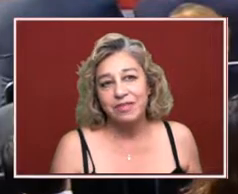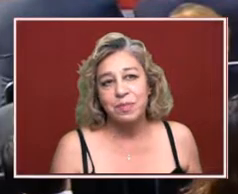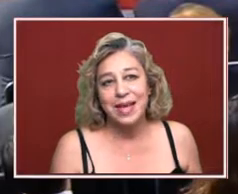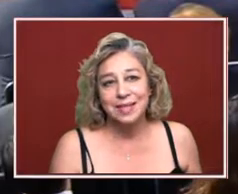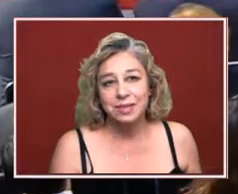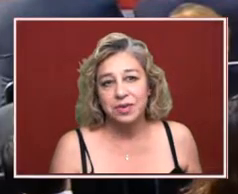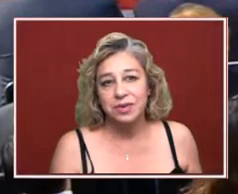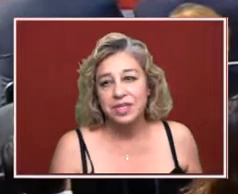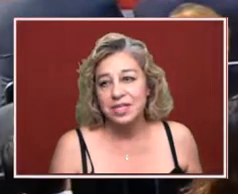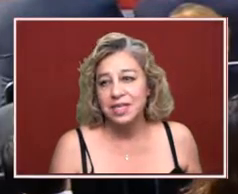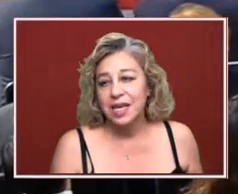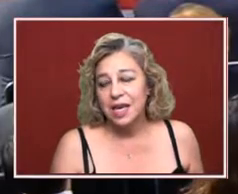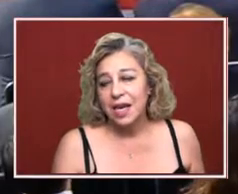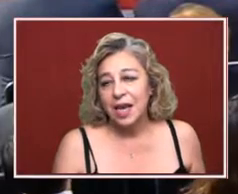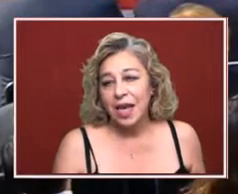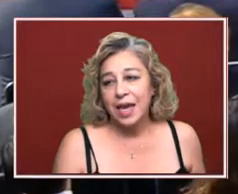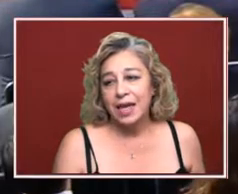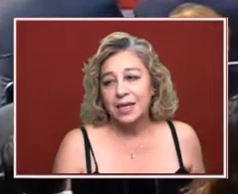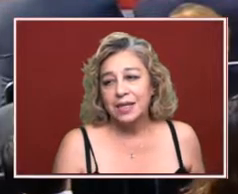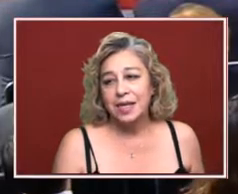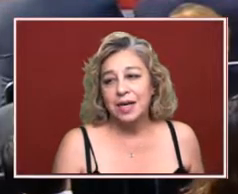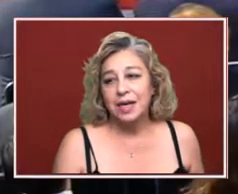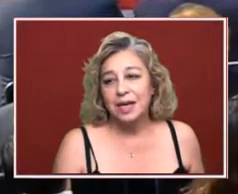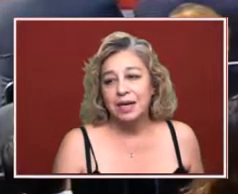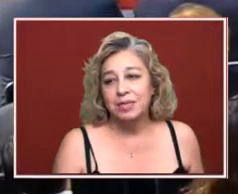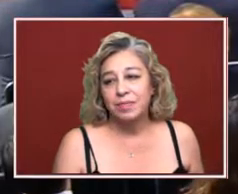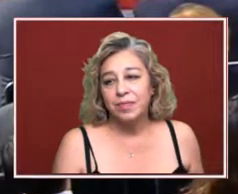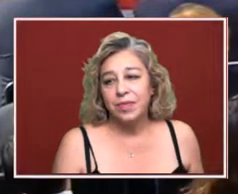meeting of ambassadors and